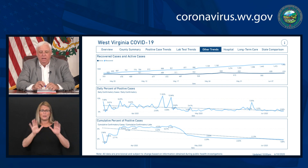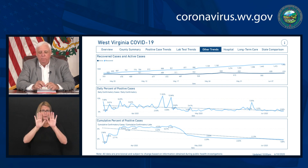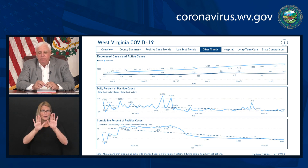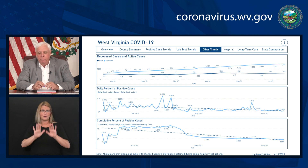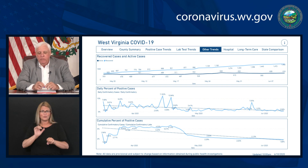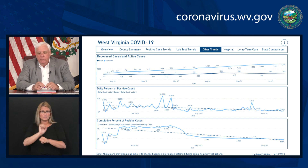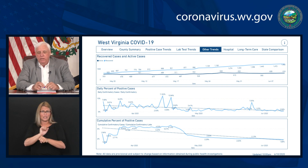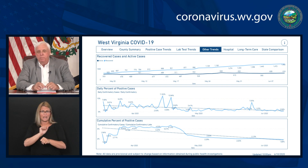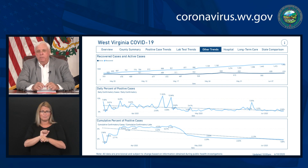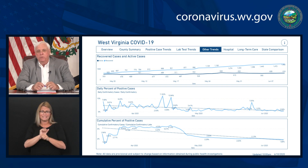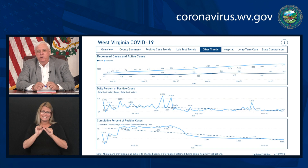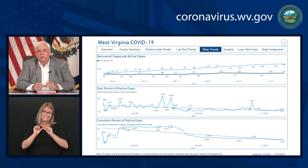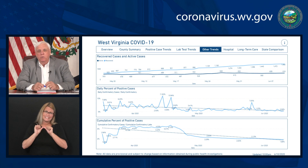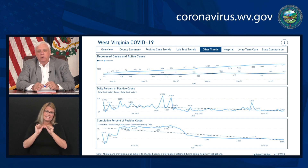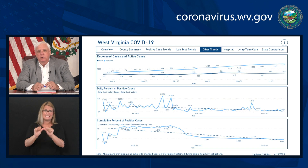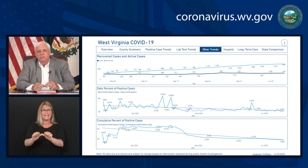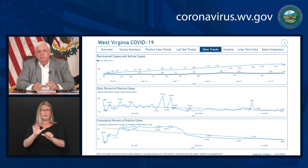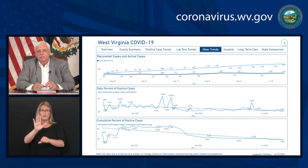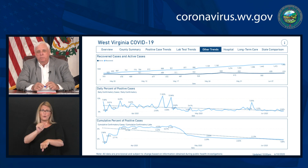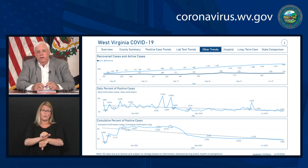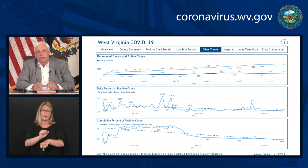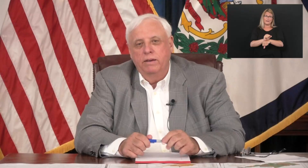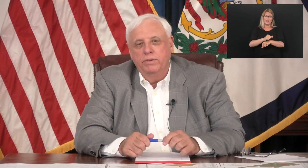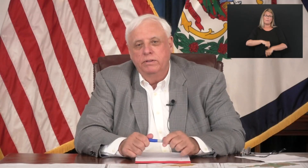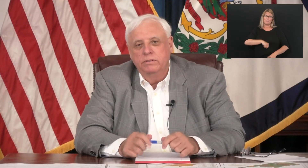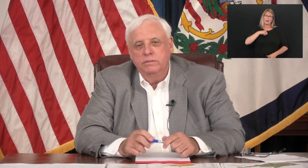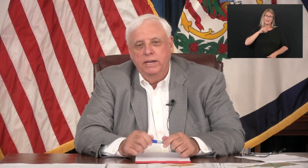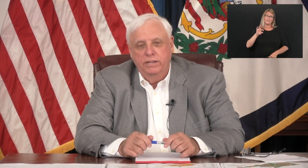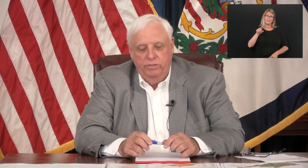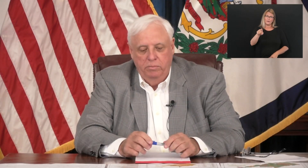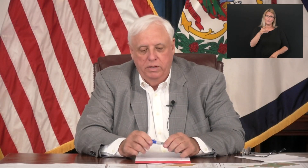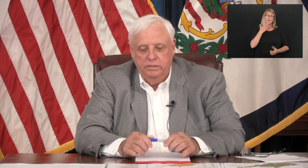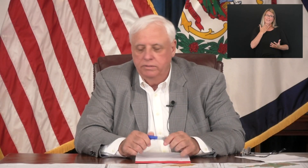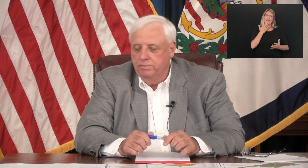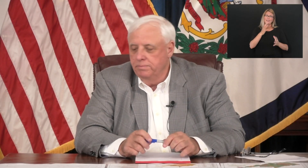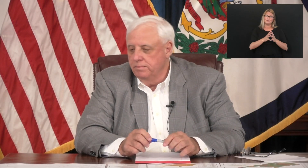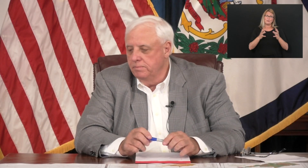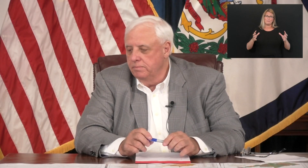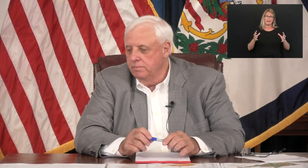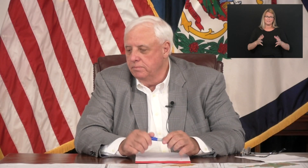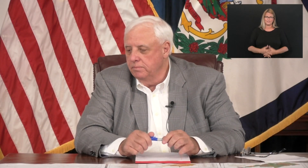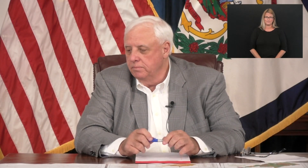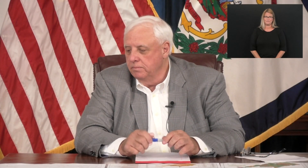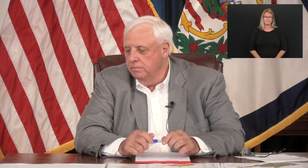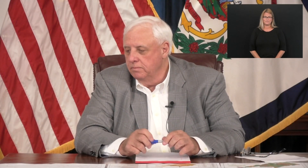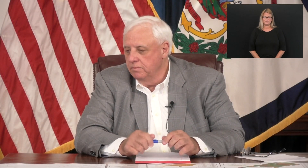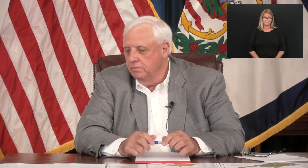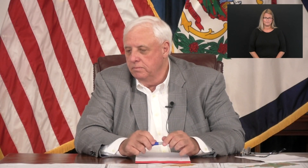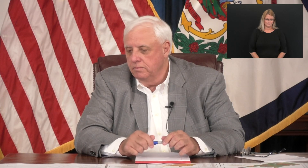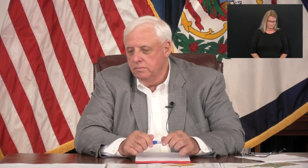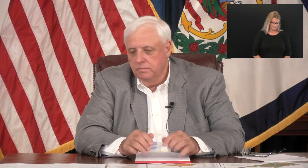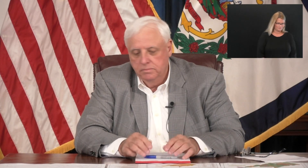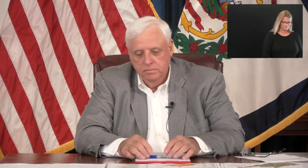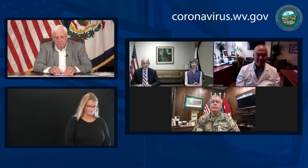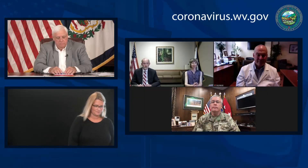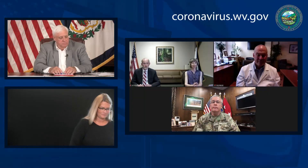it up. Keep up the great work. Really proud of you. Thank you so much. All right, thank you, Governor. Let's first today